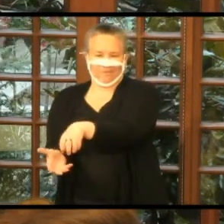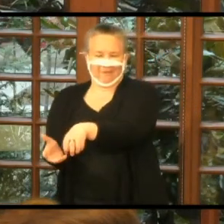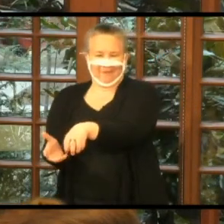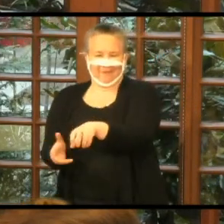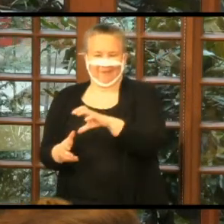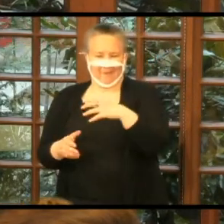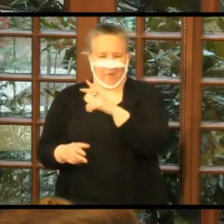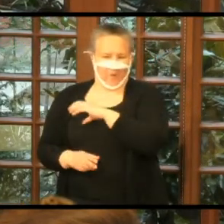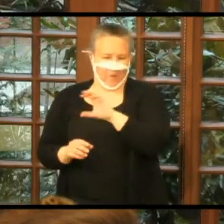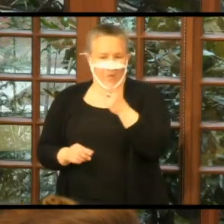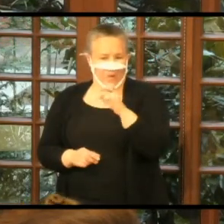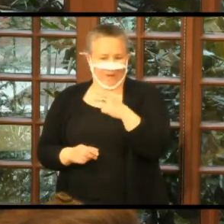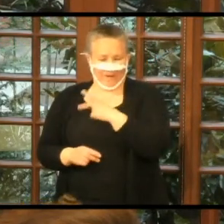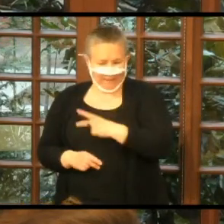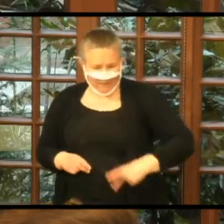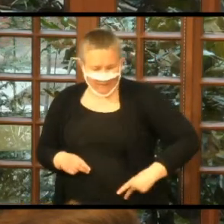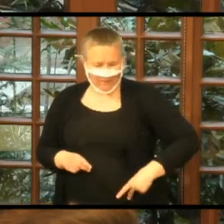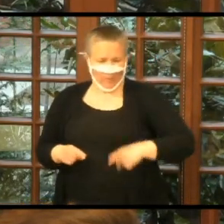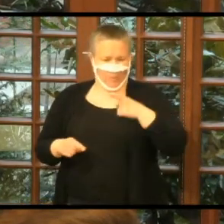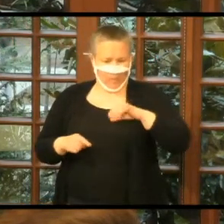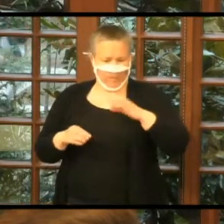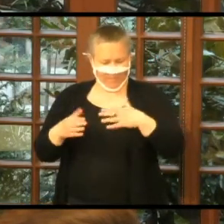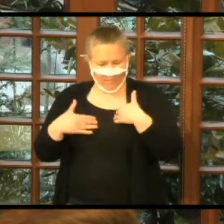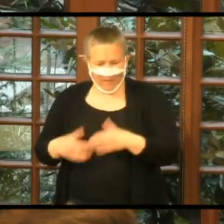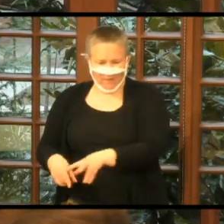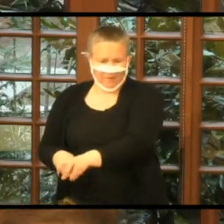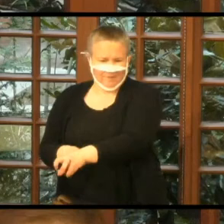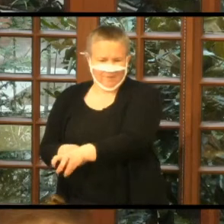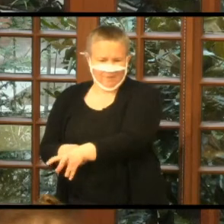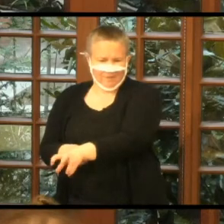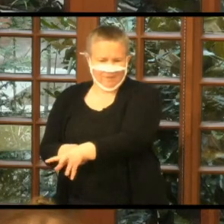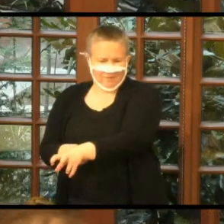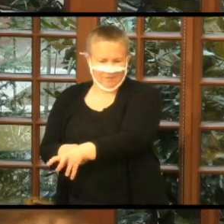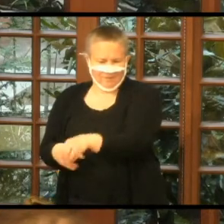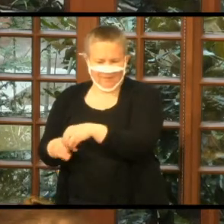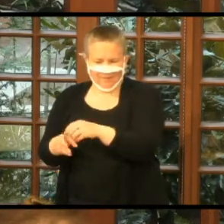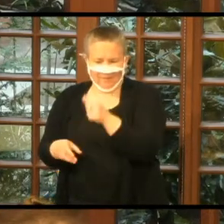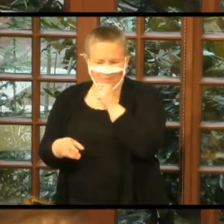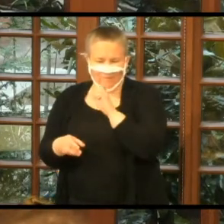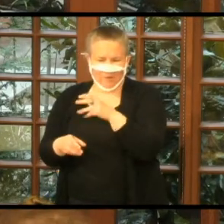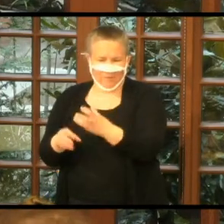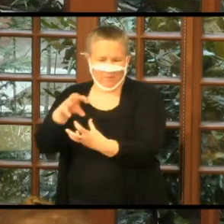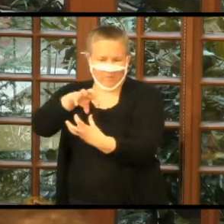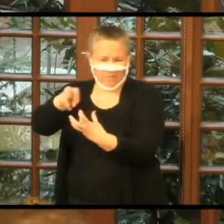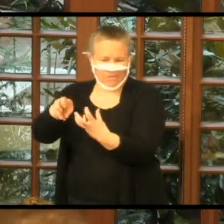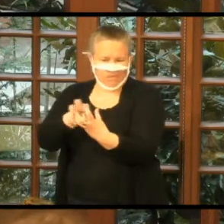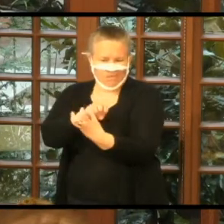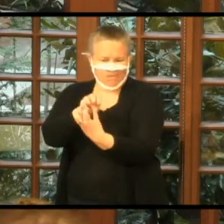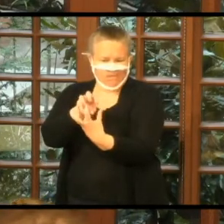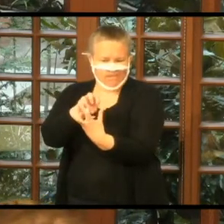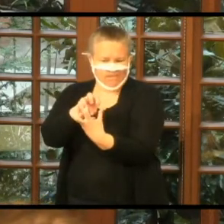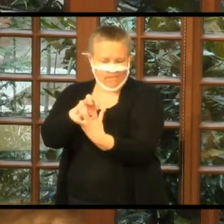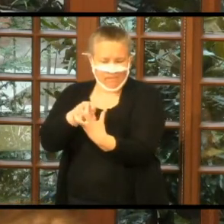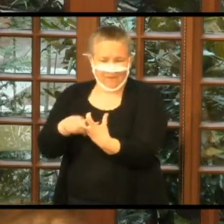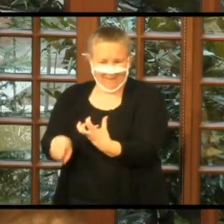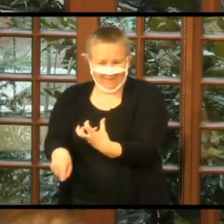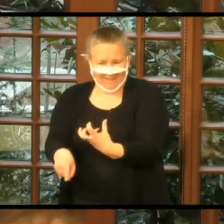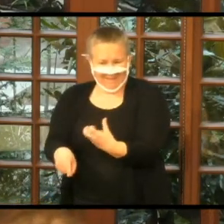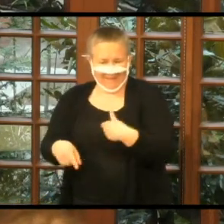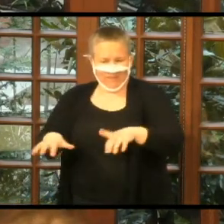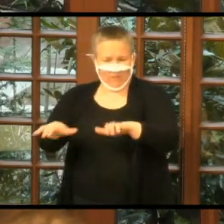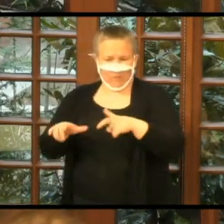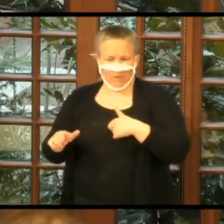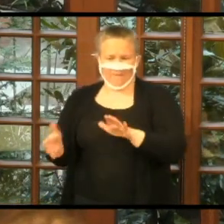organs, lord of the body, the four chambers pulsed inside their private apartment. Here stands the throne of a